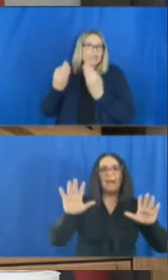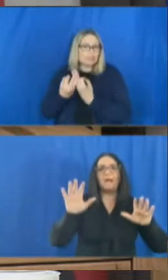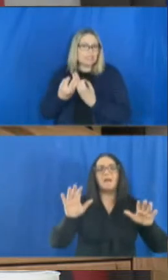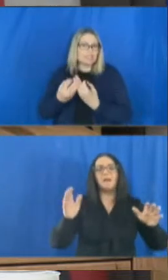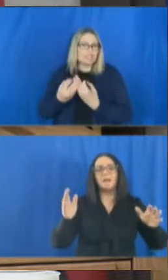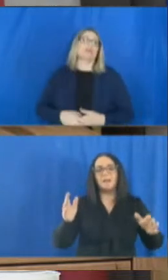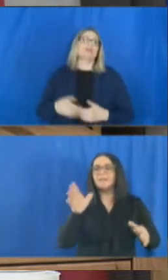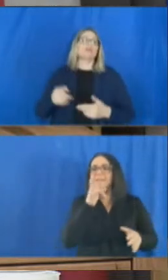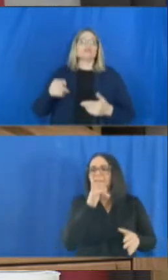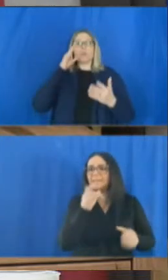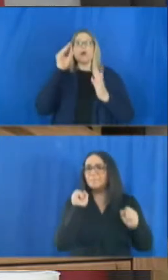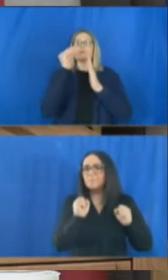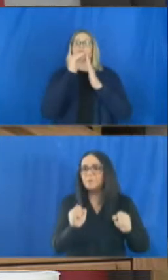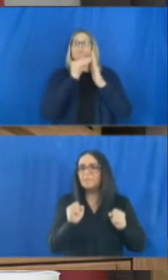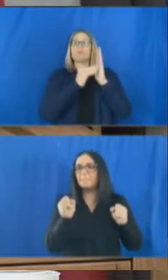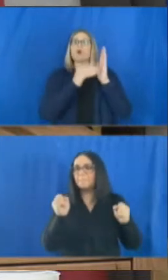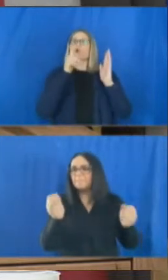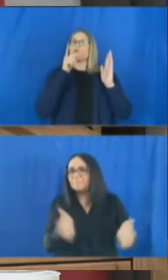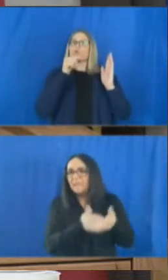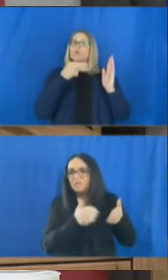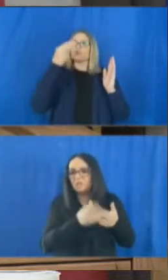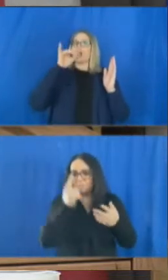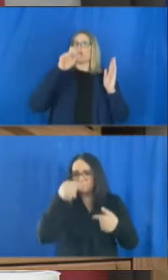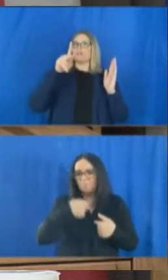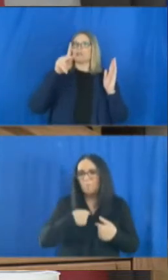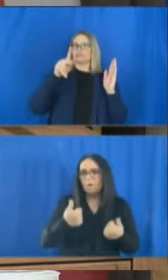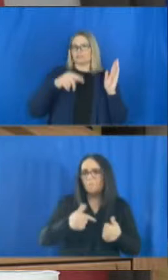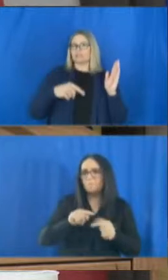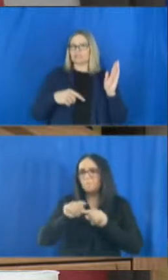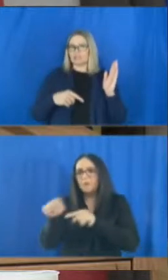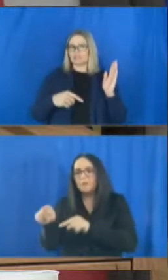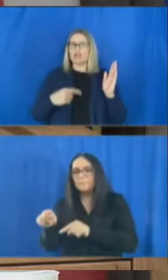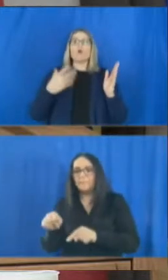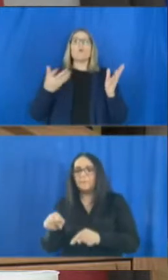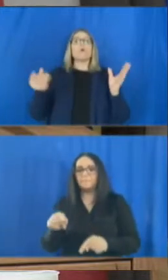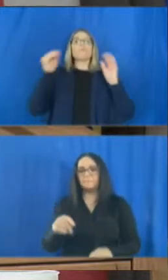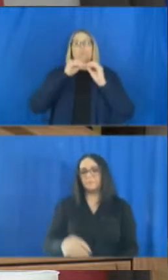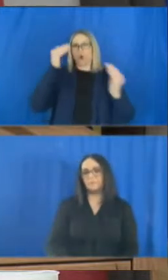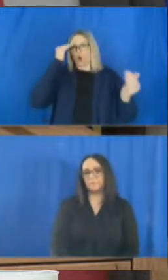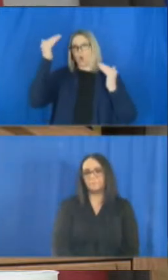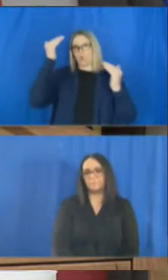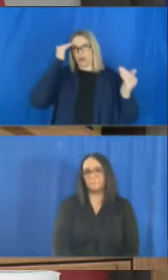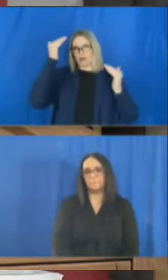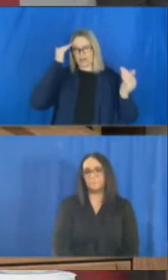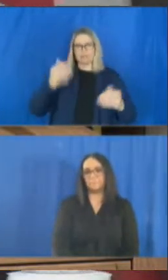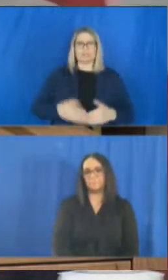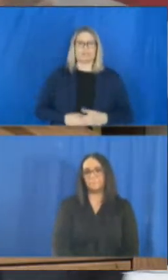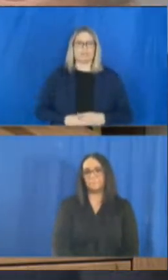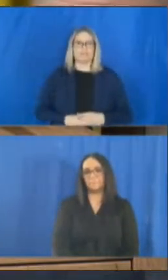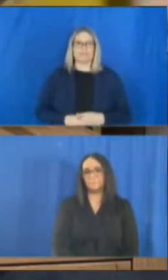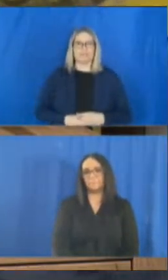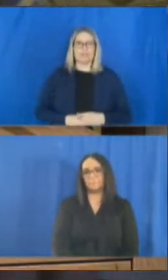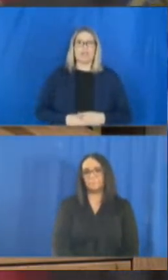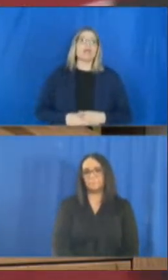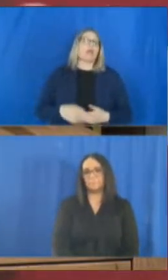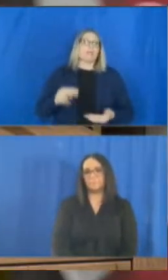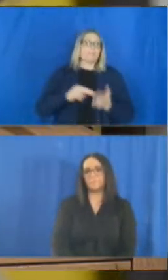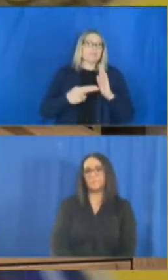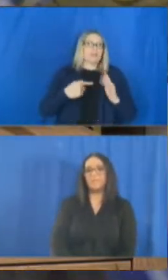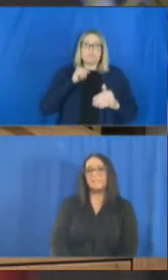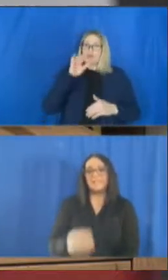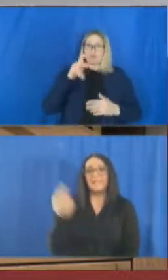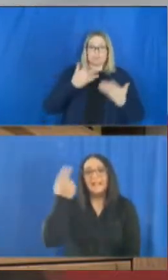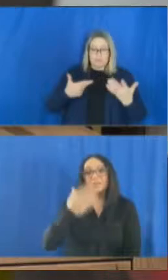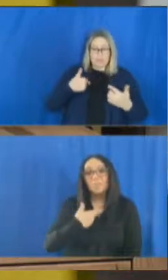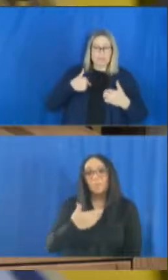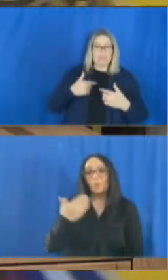details will be on the dashboard based on who's dying and who is not. And also, there are some elderly individuals